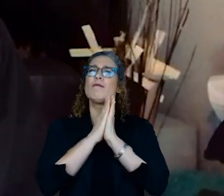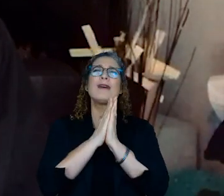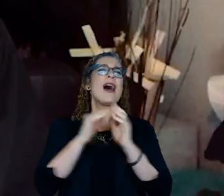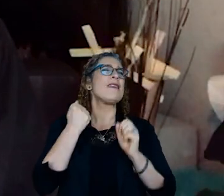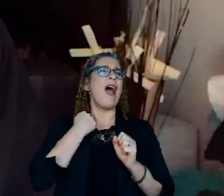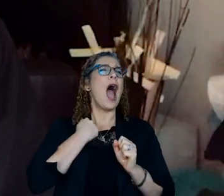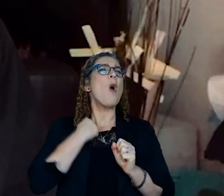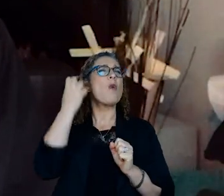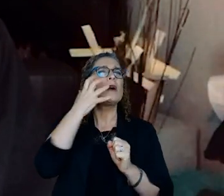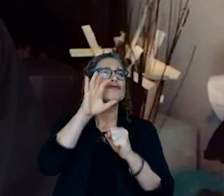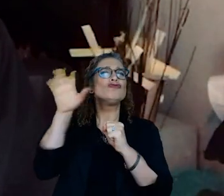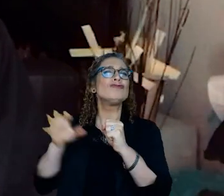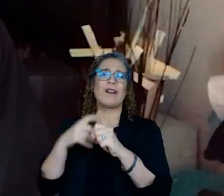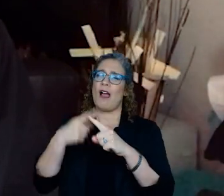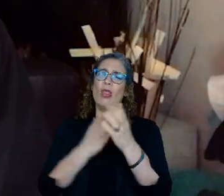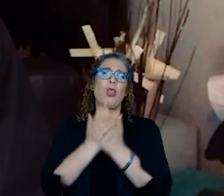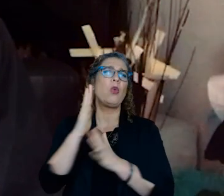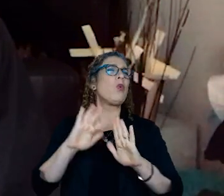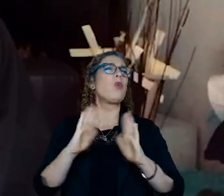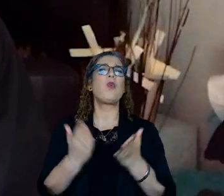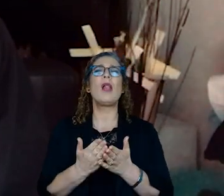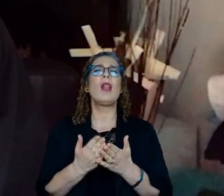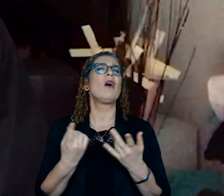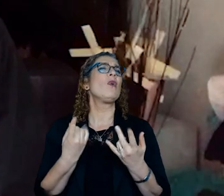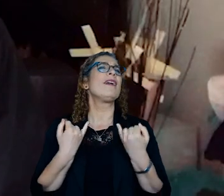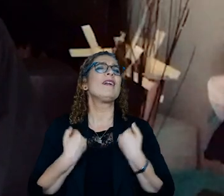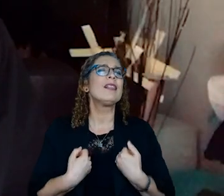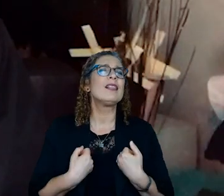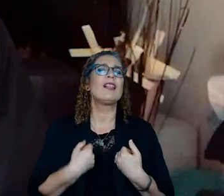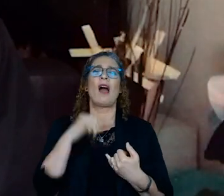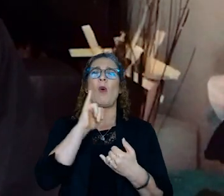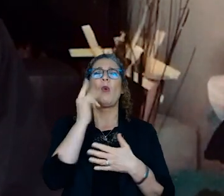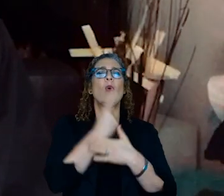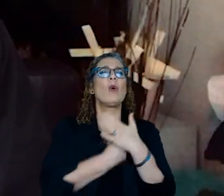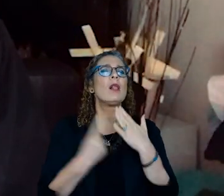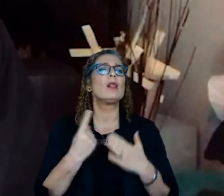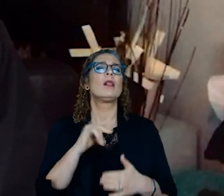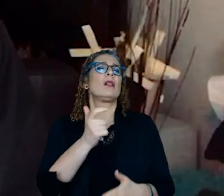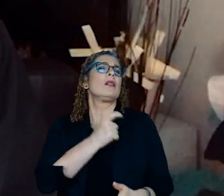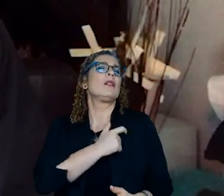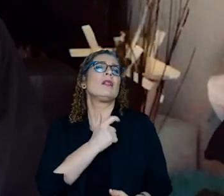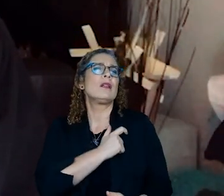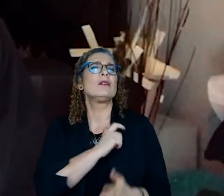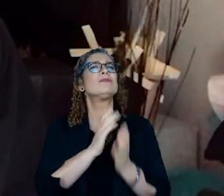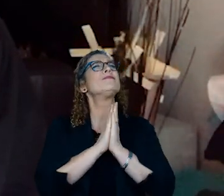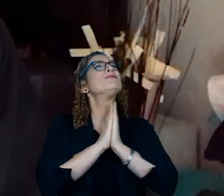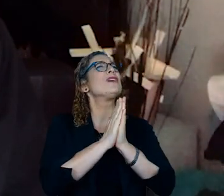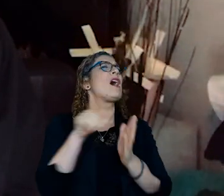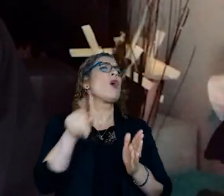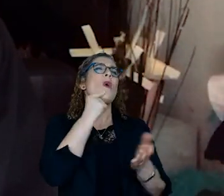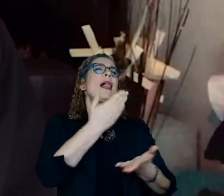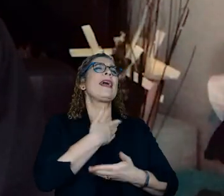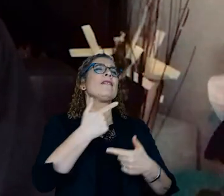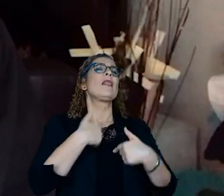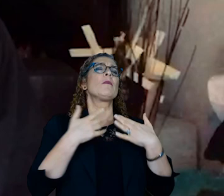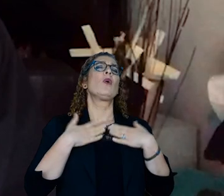our nations and around the world, through illness and isolation or anxiety, that they may find